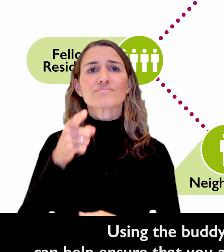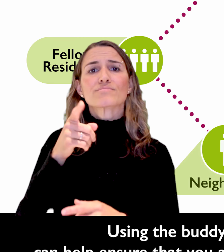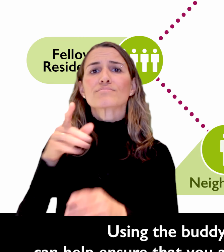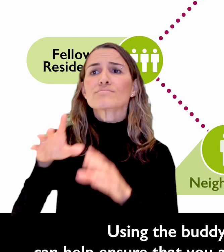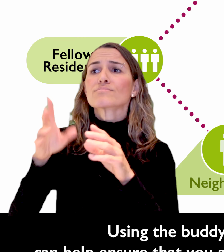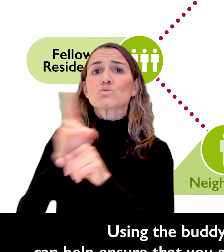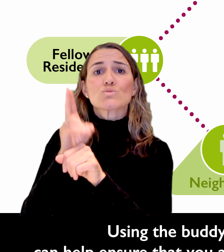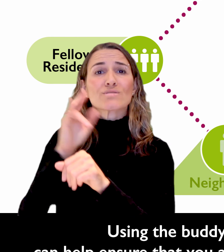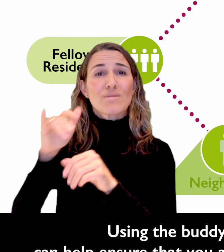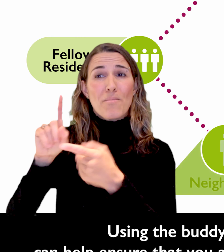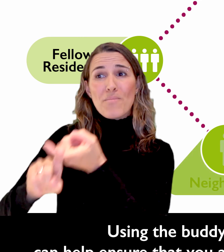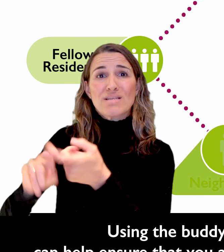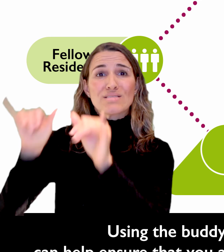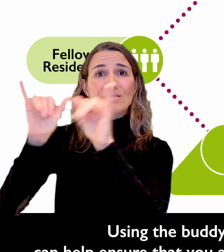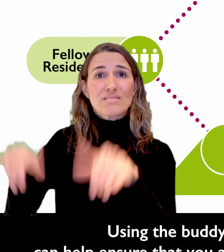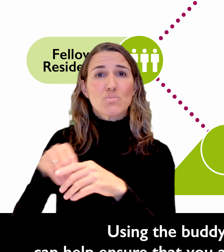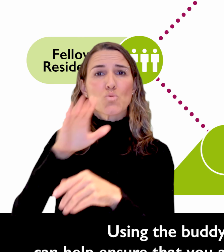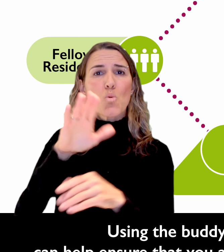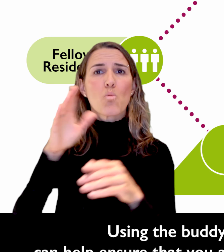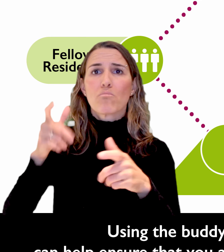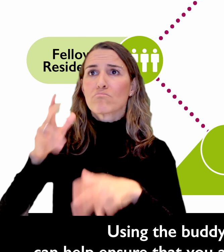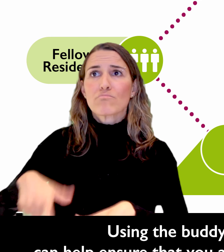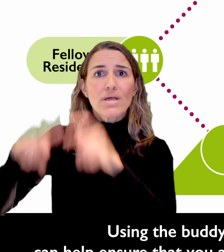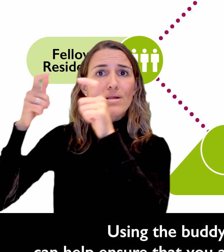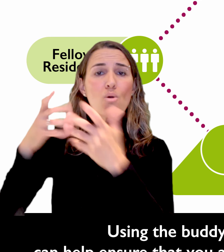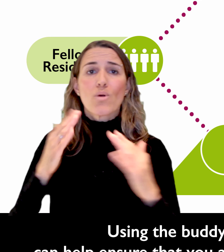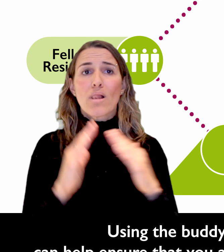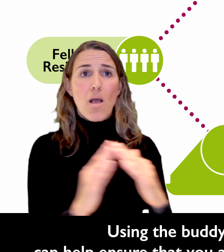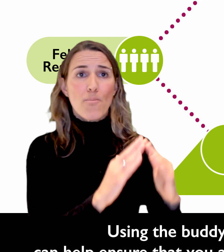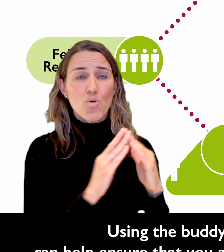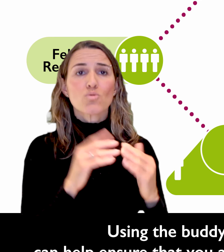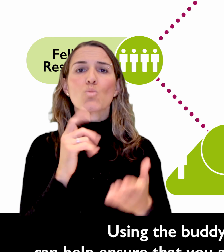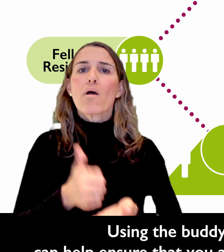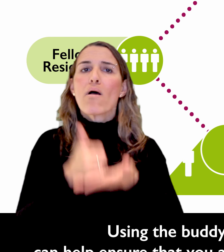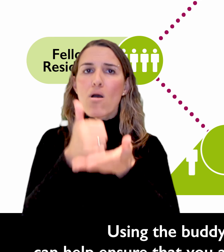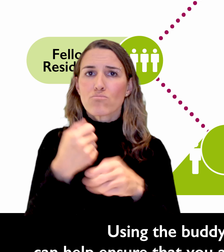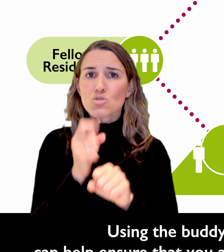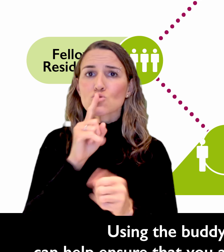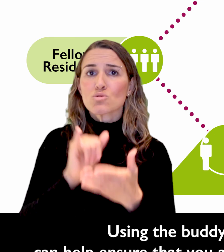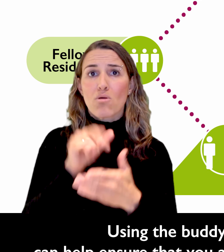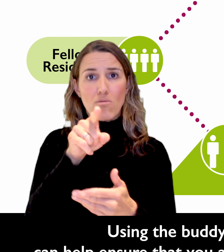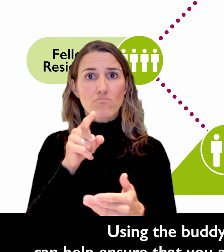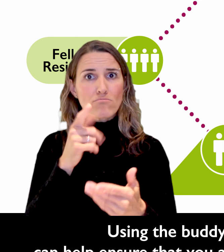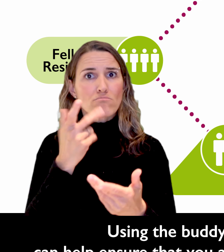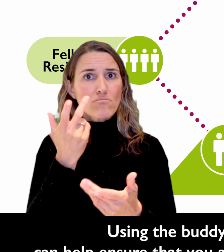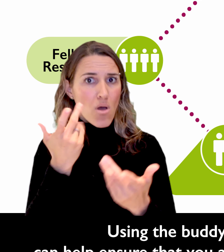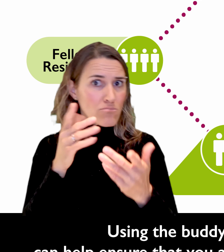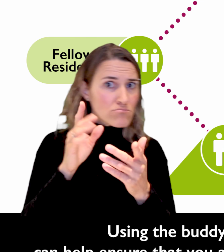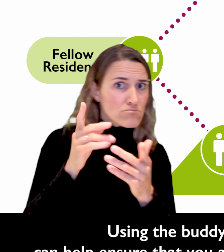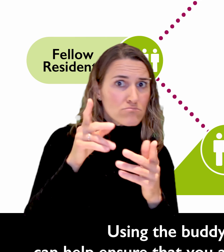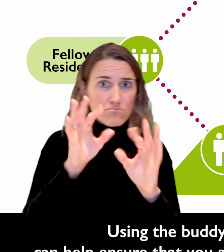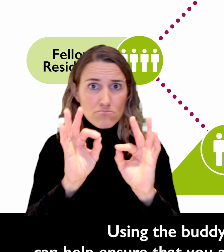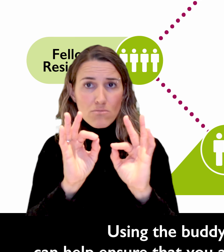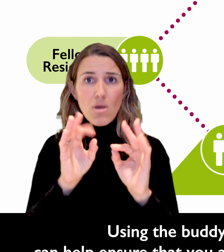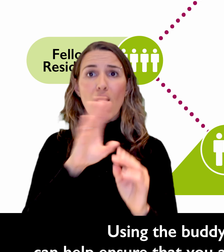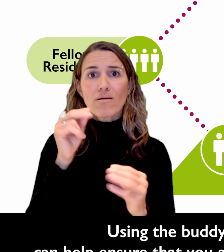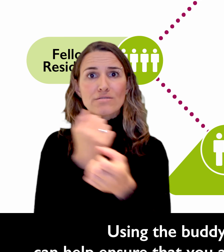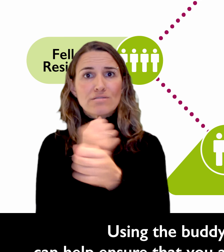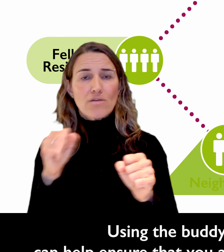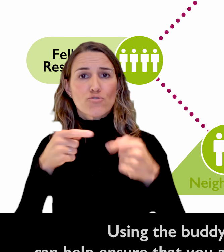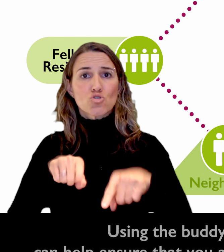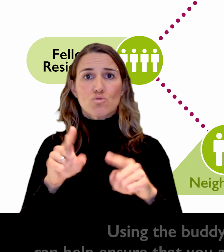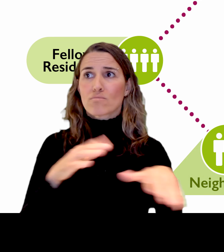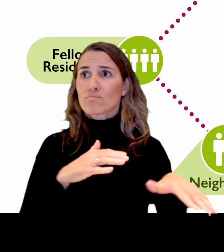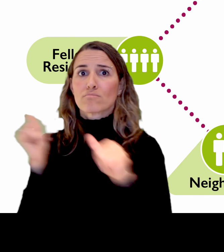with you without power or phone service. On pages 37 and 38 of our Emergency Preparedness